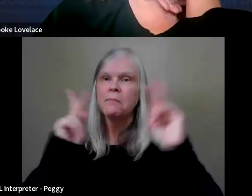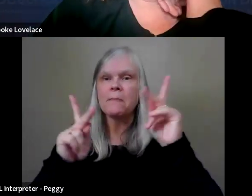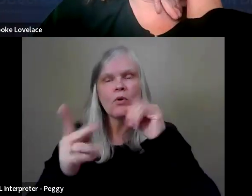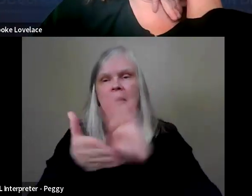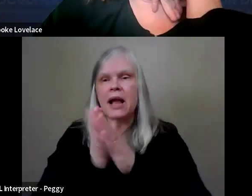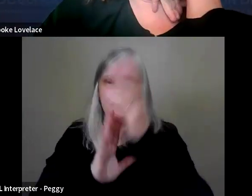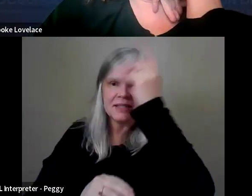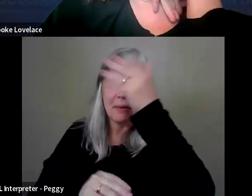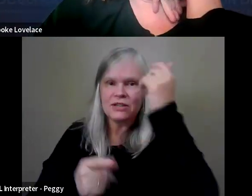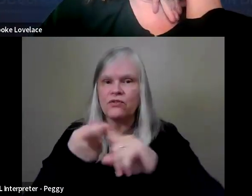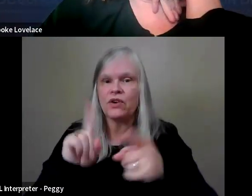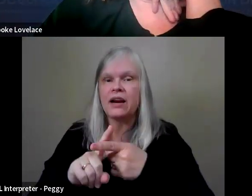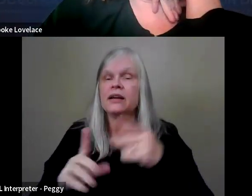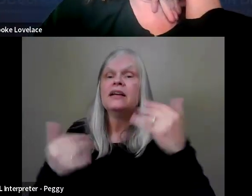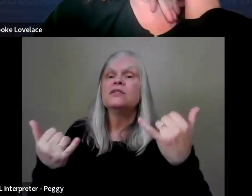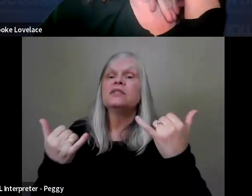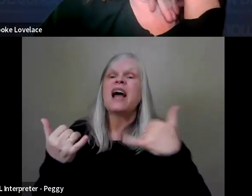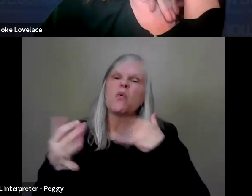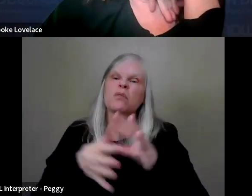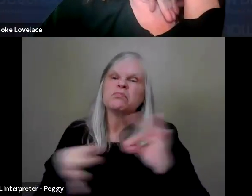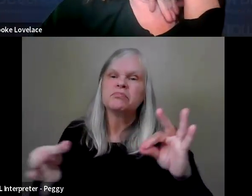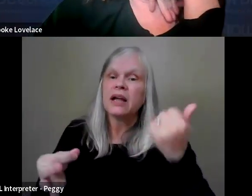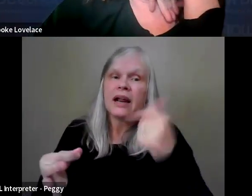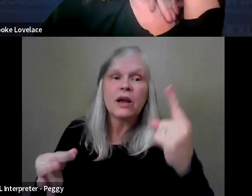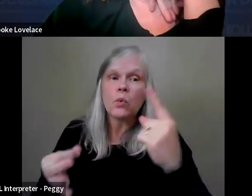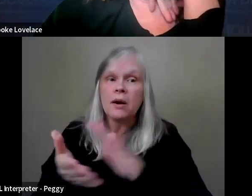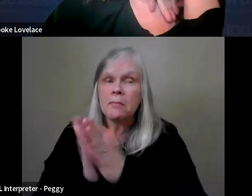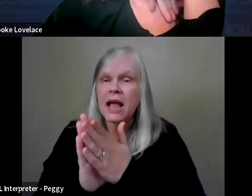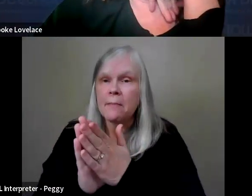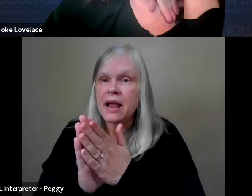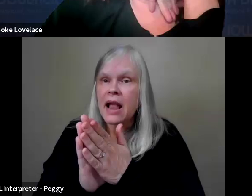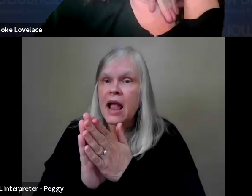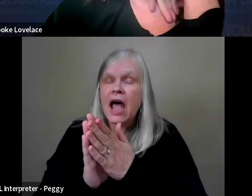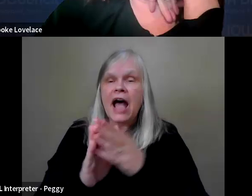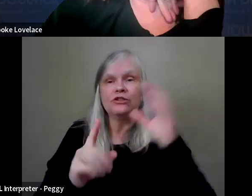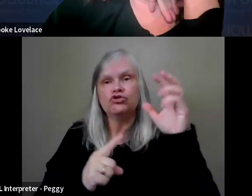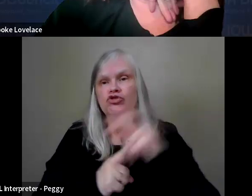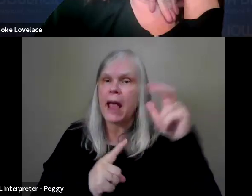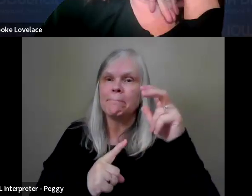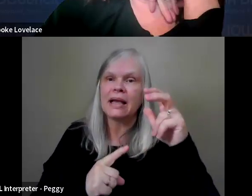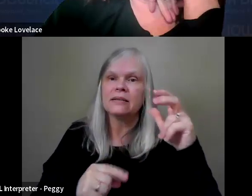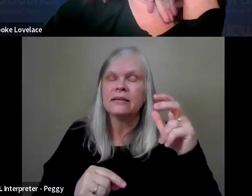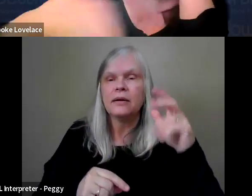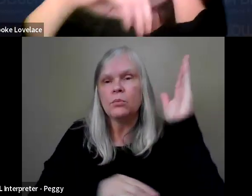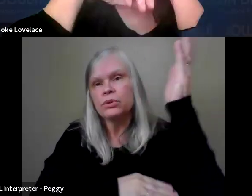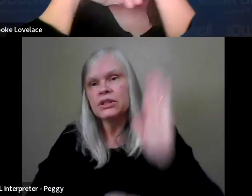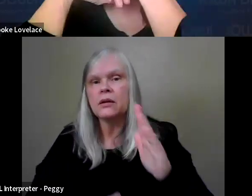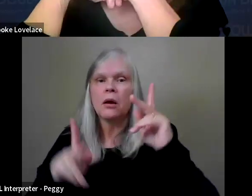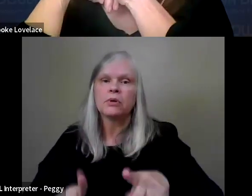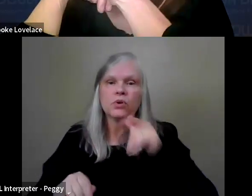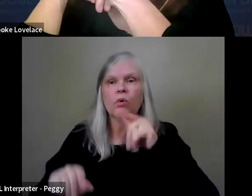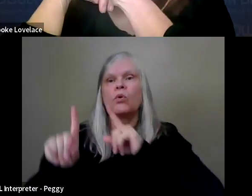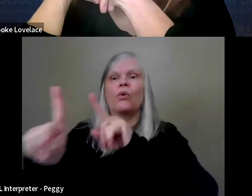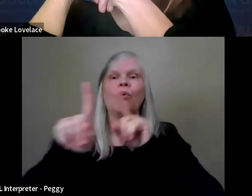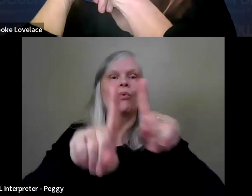I always want to put the plug in if anybody's interested in becoming a champion presenter, so someone who can go out and